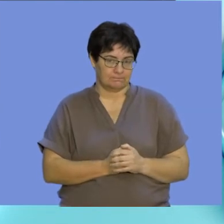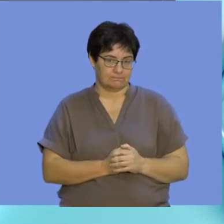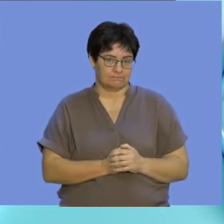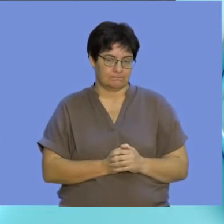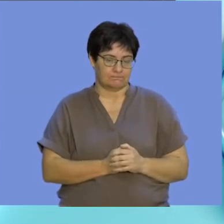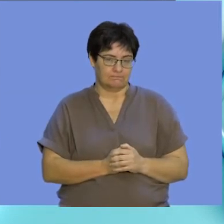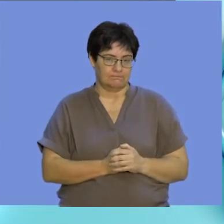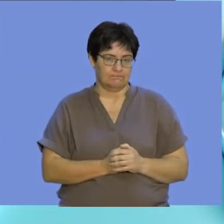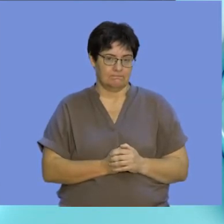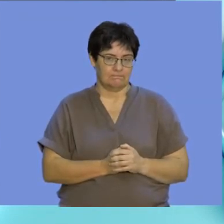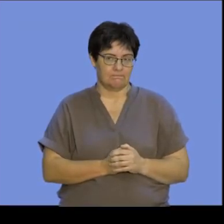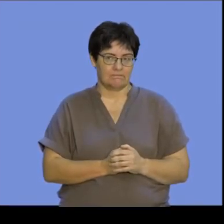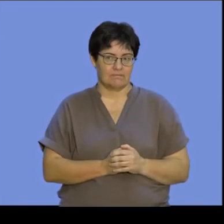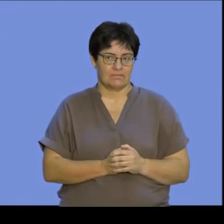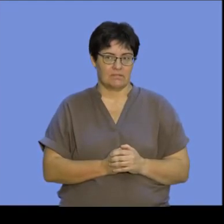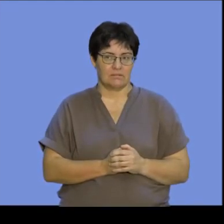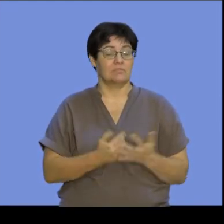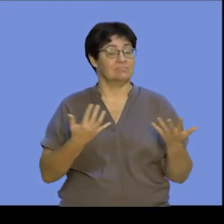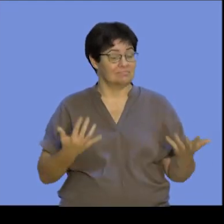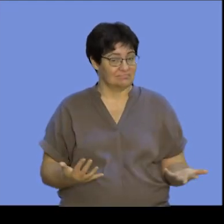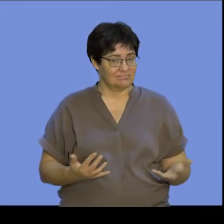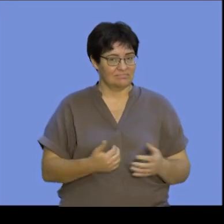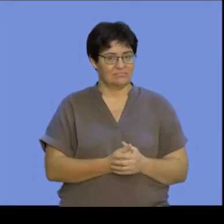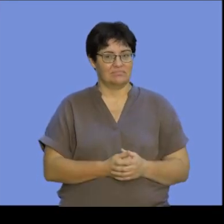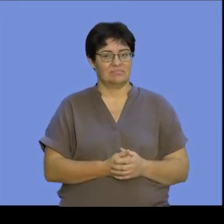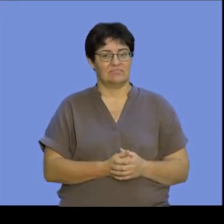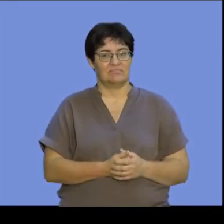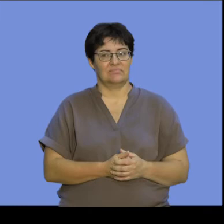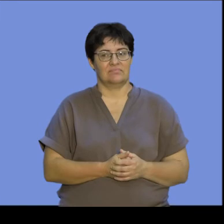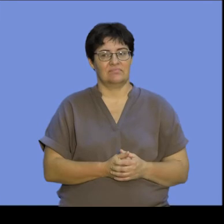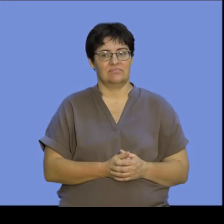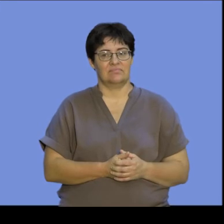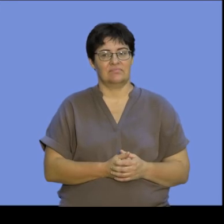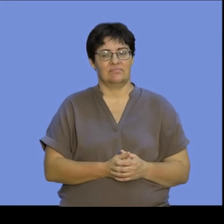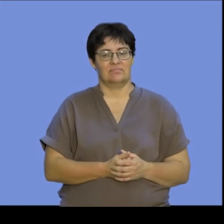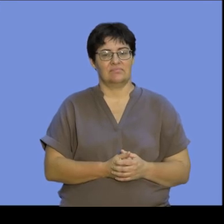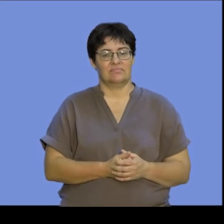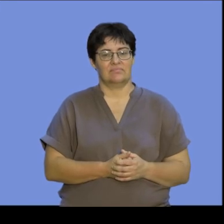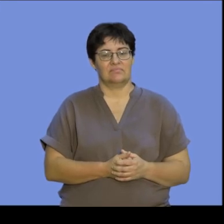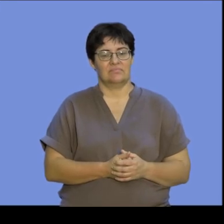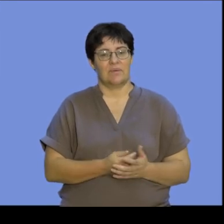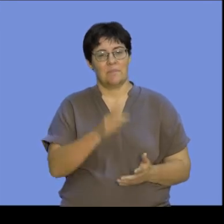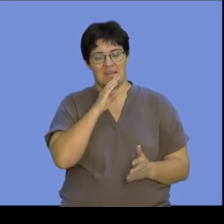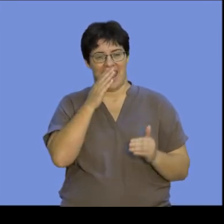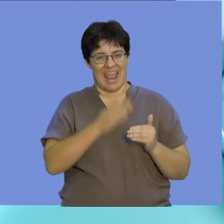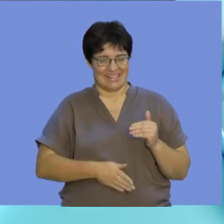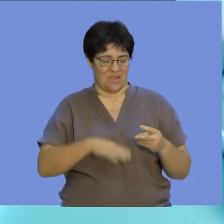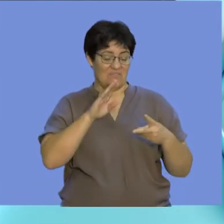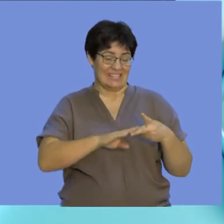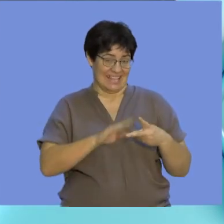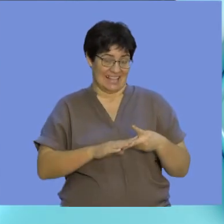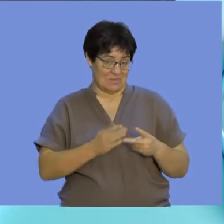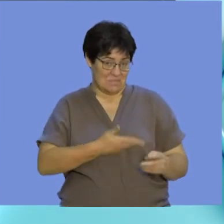That, okay, brings us, to the end of this